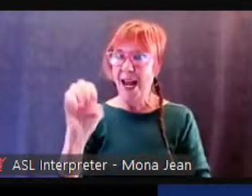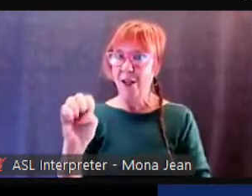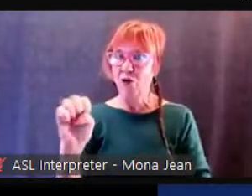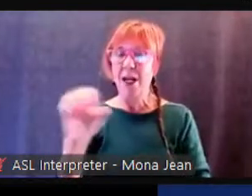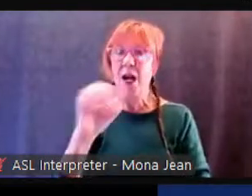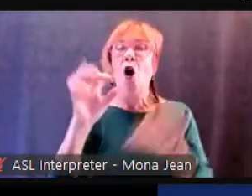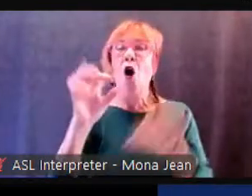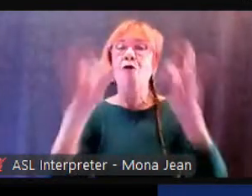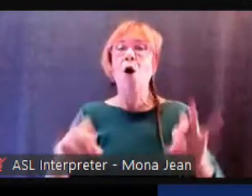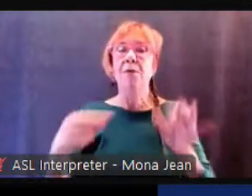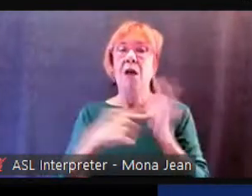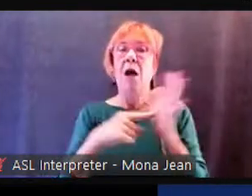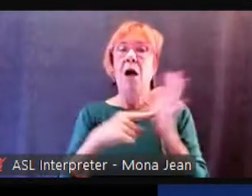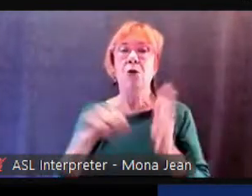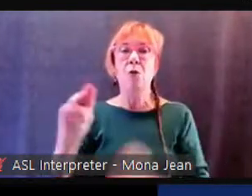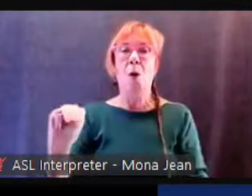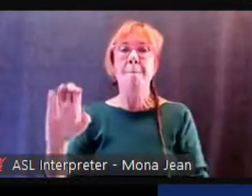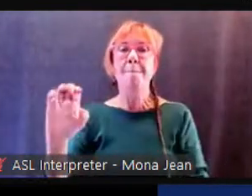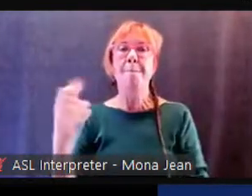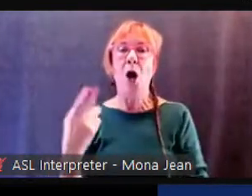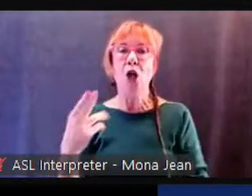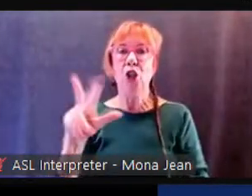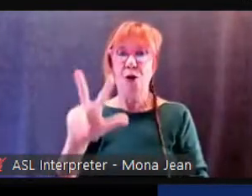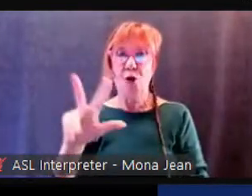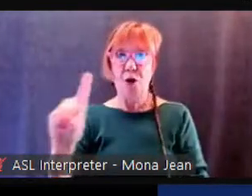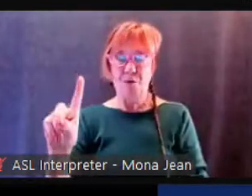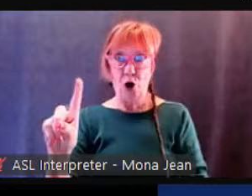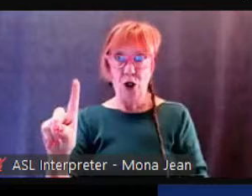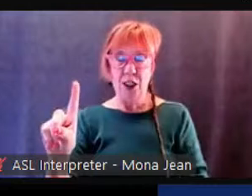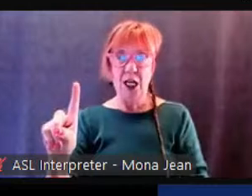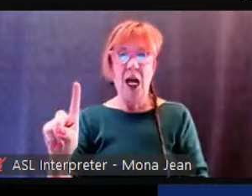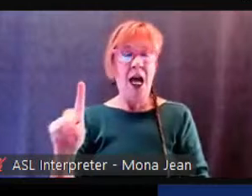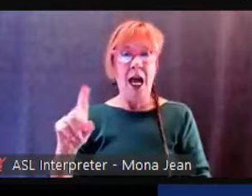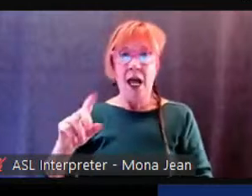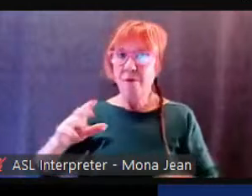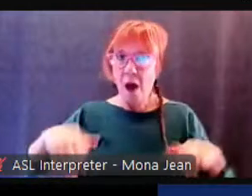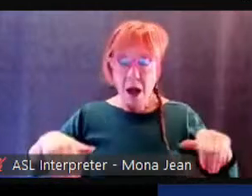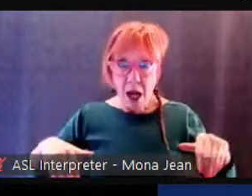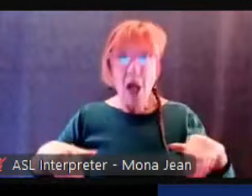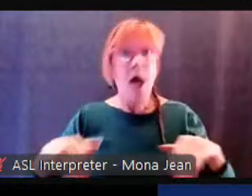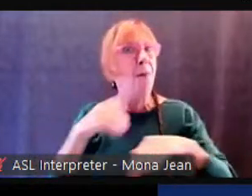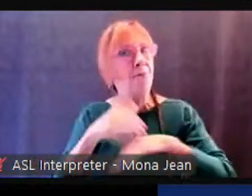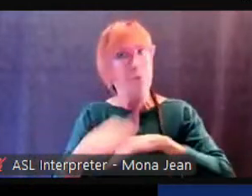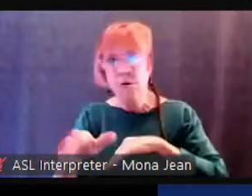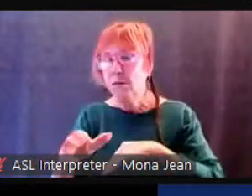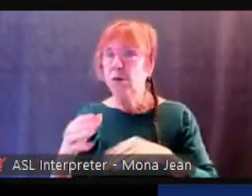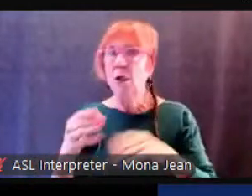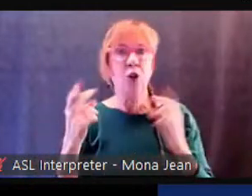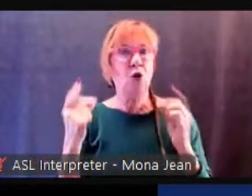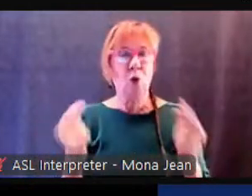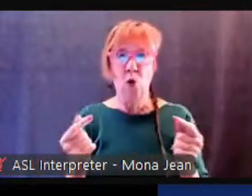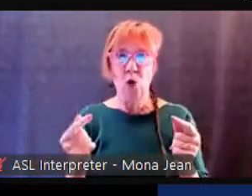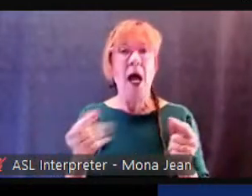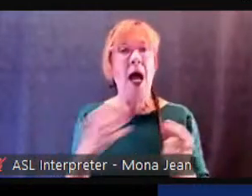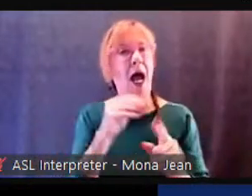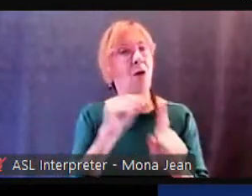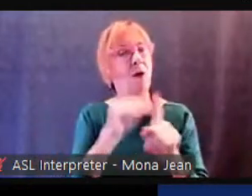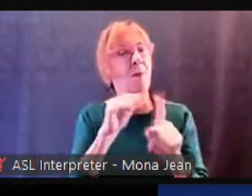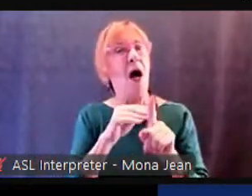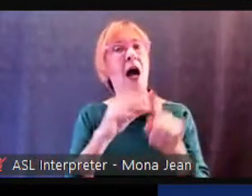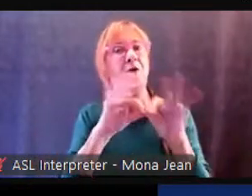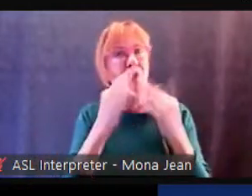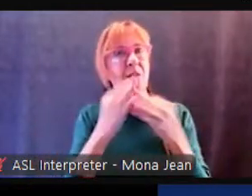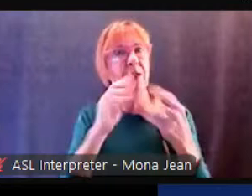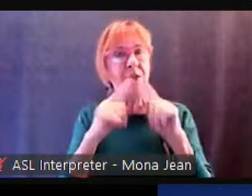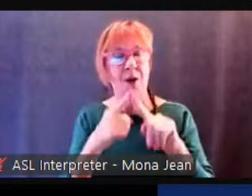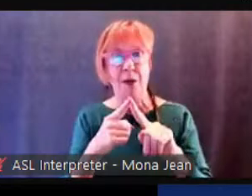possible. And if you have, please remind your friends and neighbors to do so. I cannot emphasize enough how important it is that residents